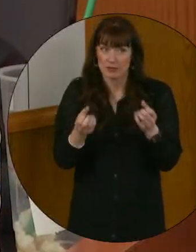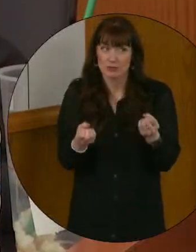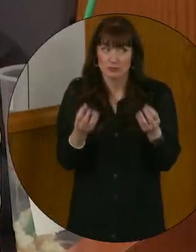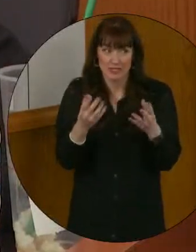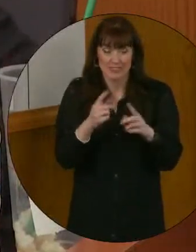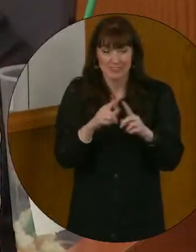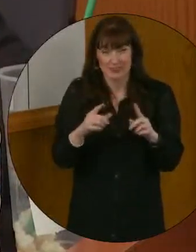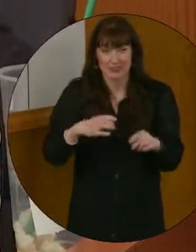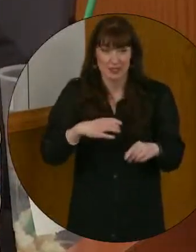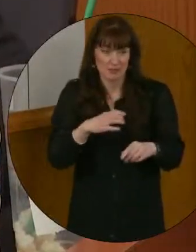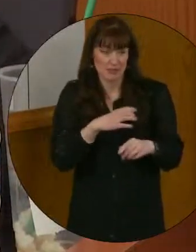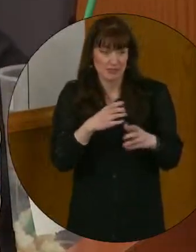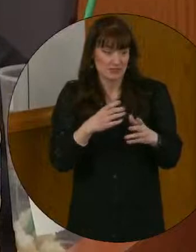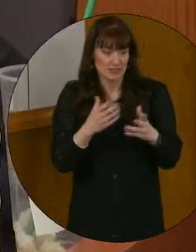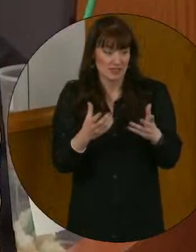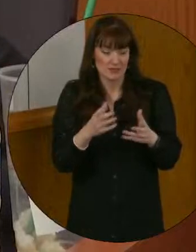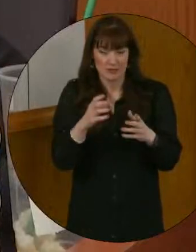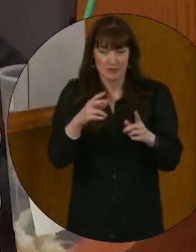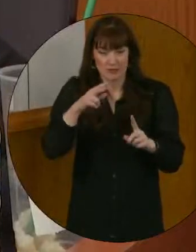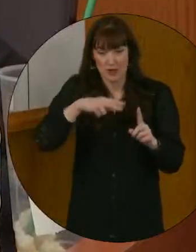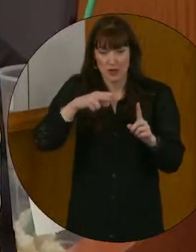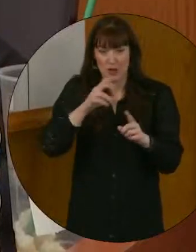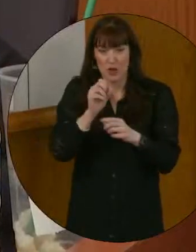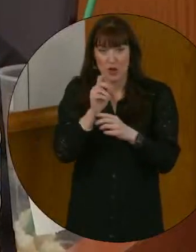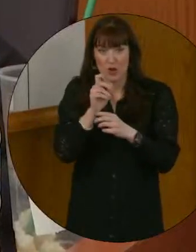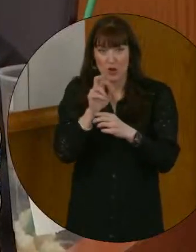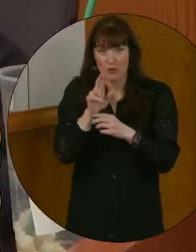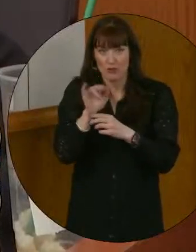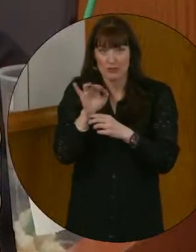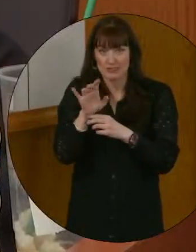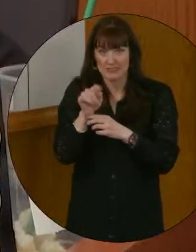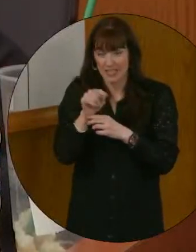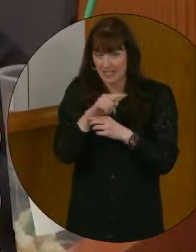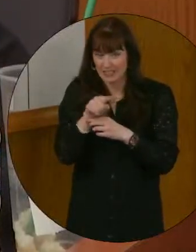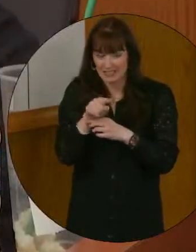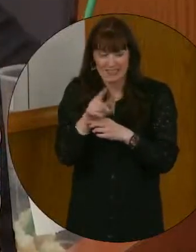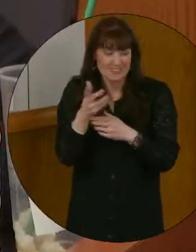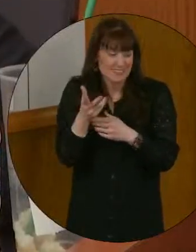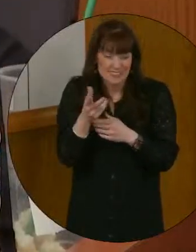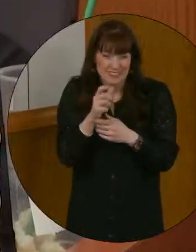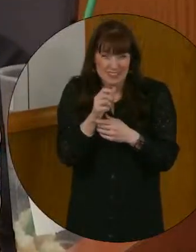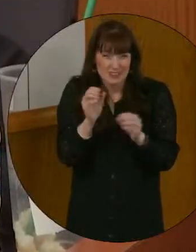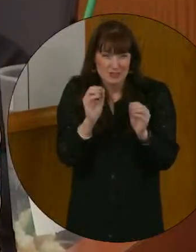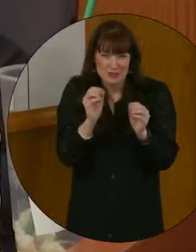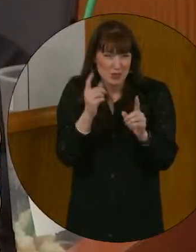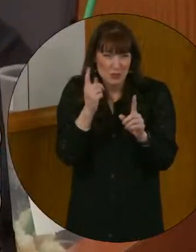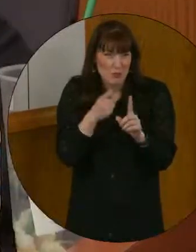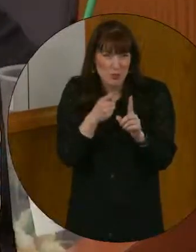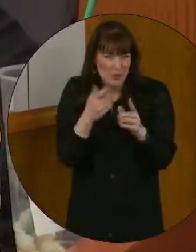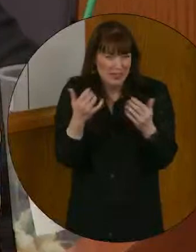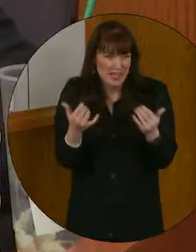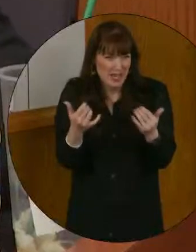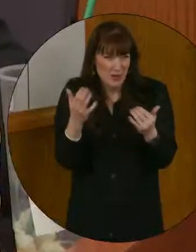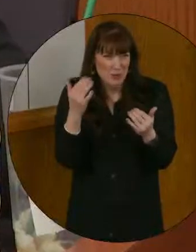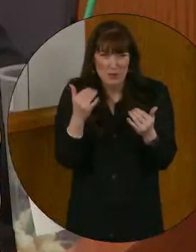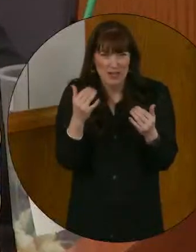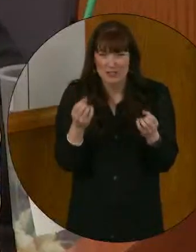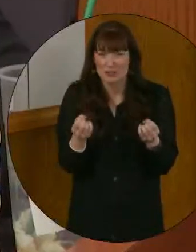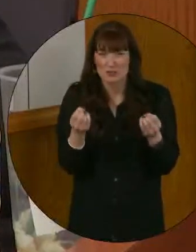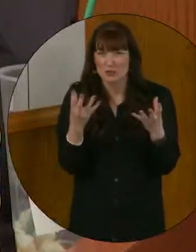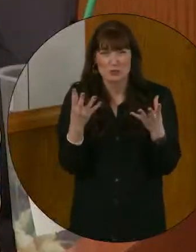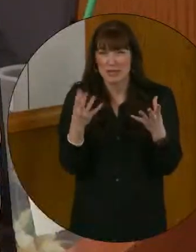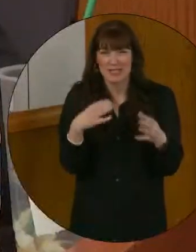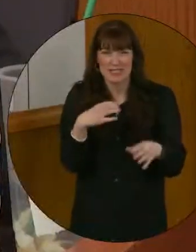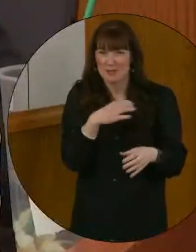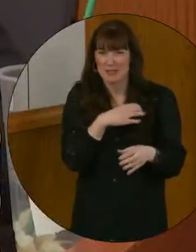different committees that have oversight over the Southern Nevada Regional Planning Commission, there's really no point in having it anymore because there's already too many committees